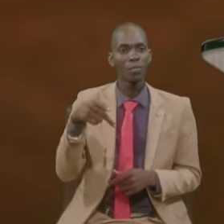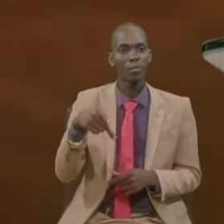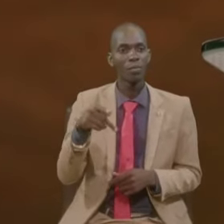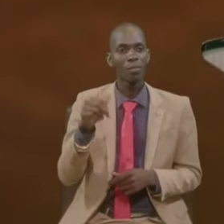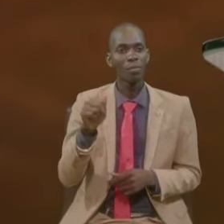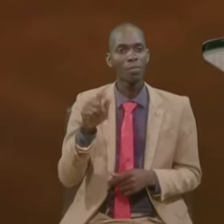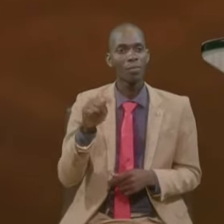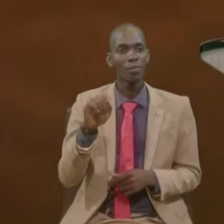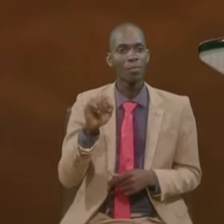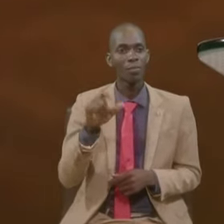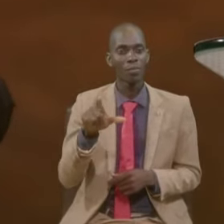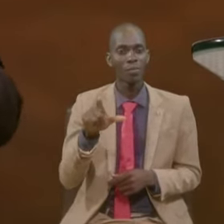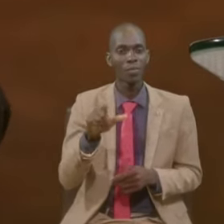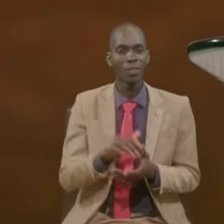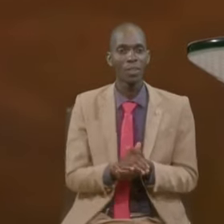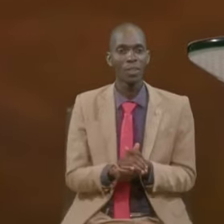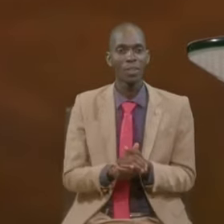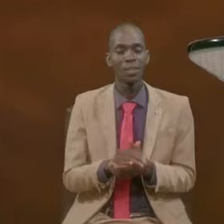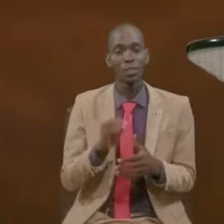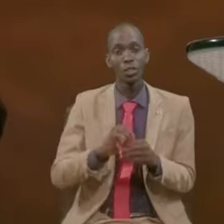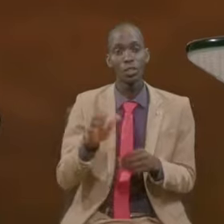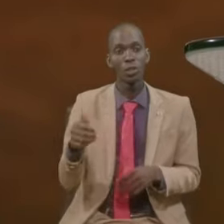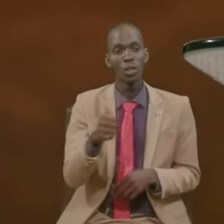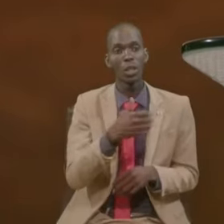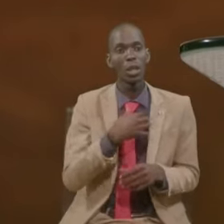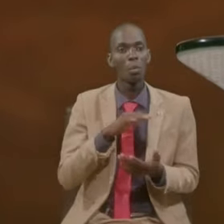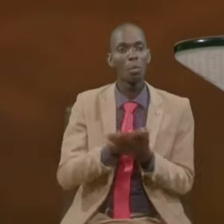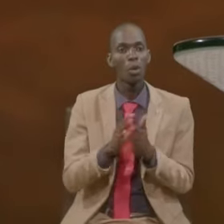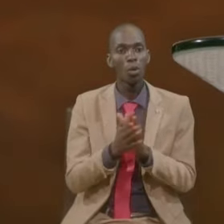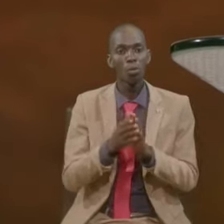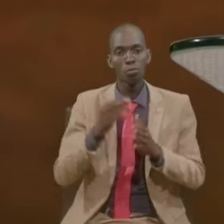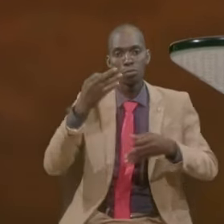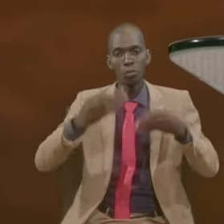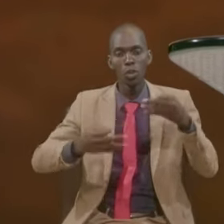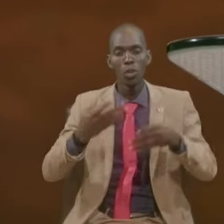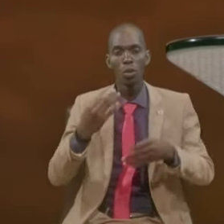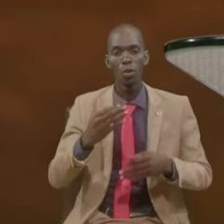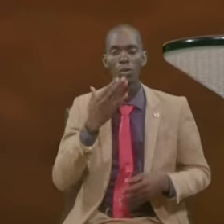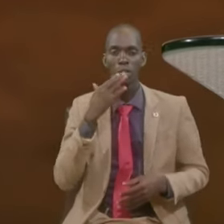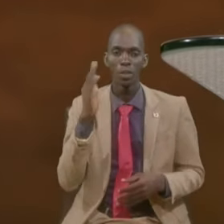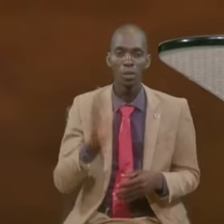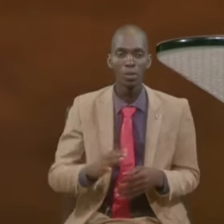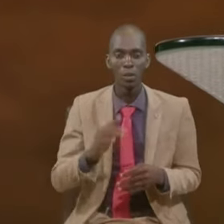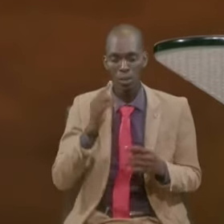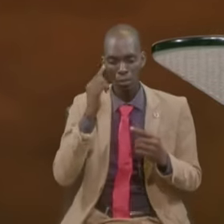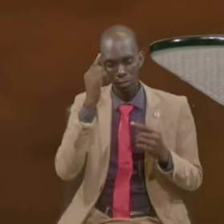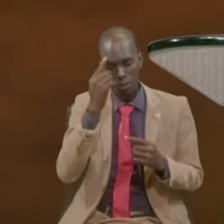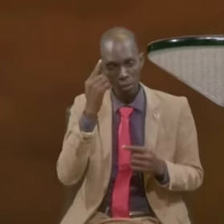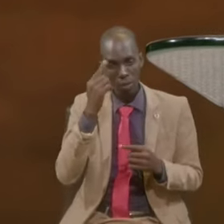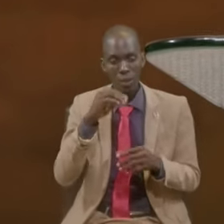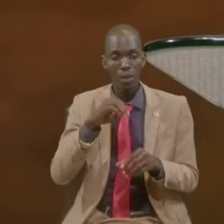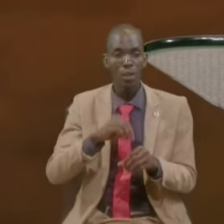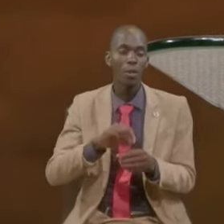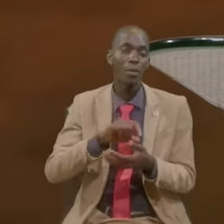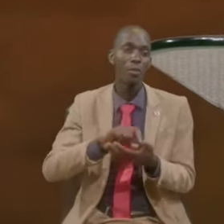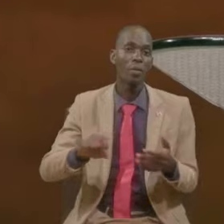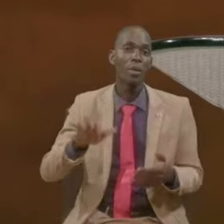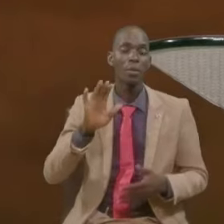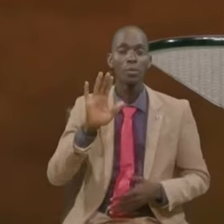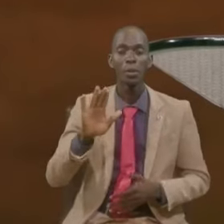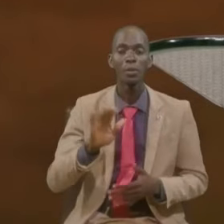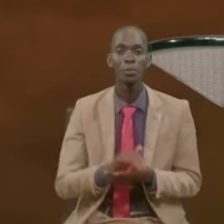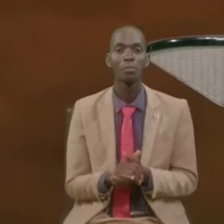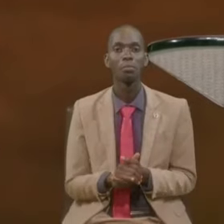yourselves, and are become judges of evil thoughts? In verse 5,